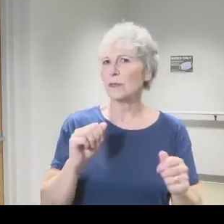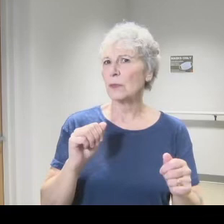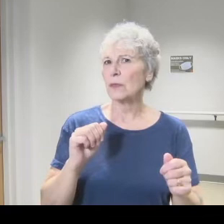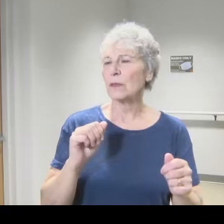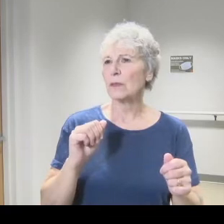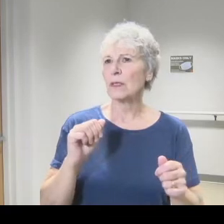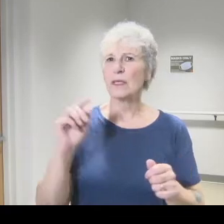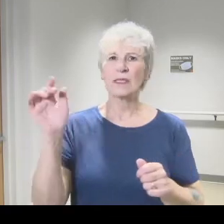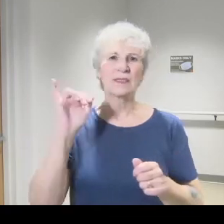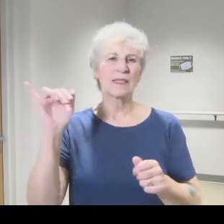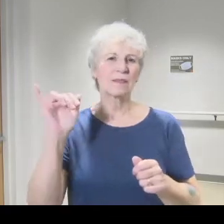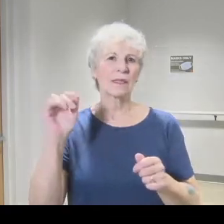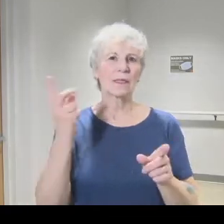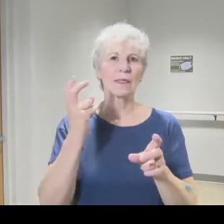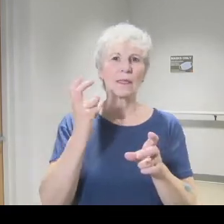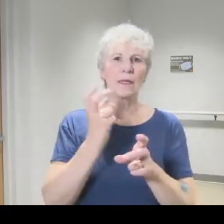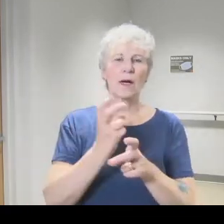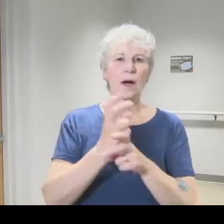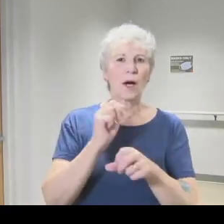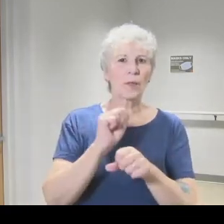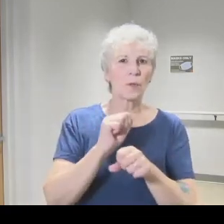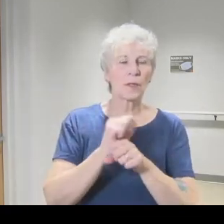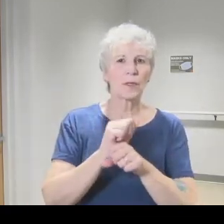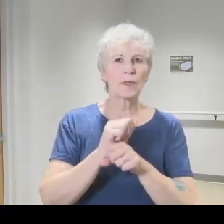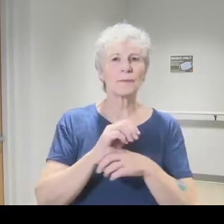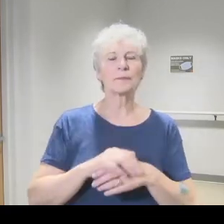work. Maybe we should move on before we get convicted.